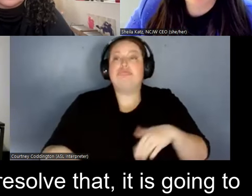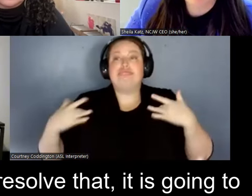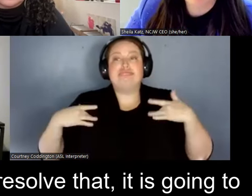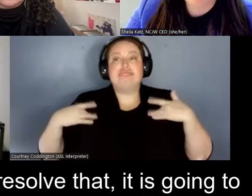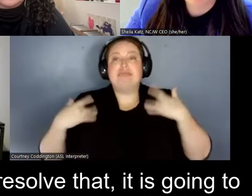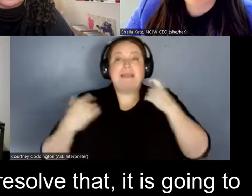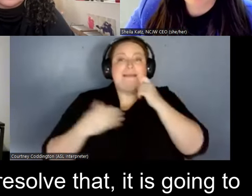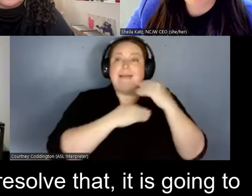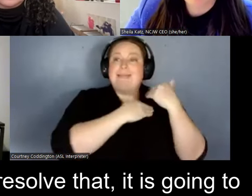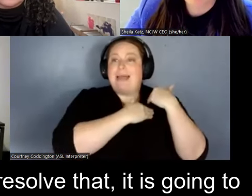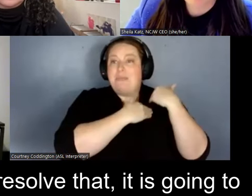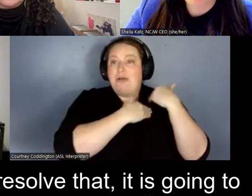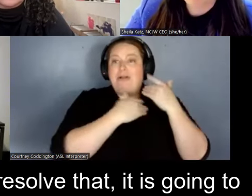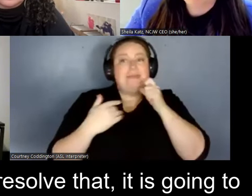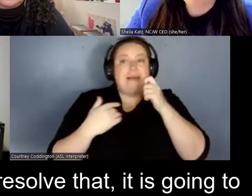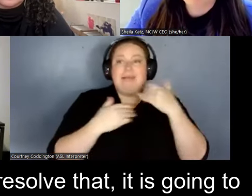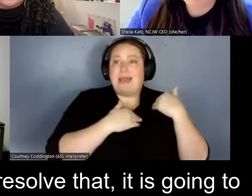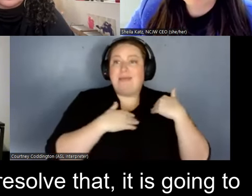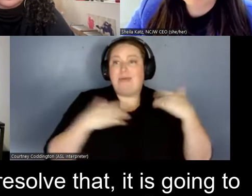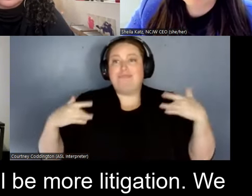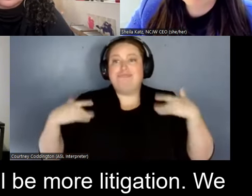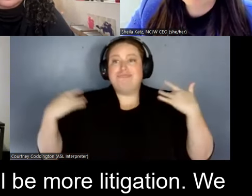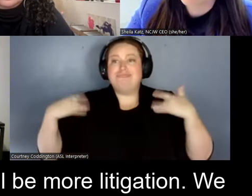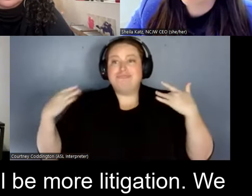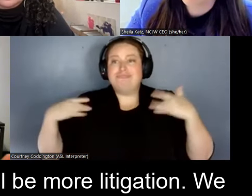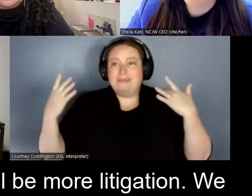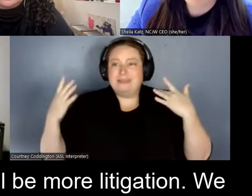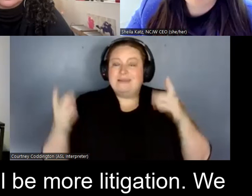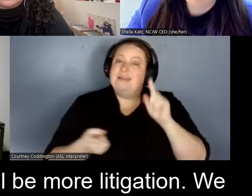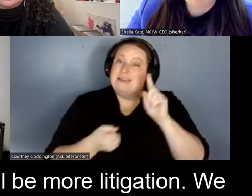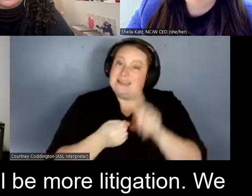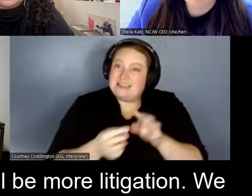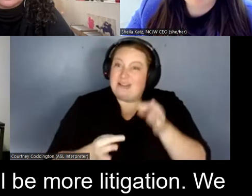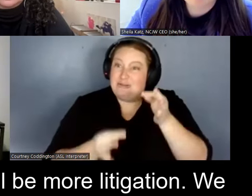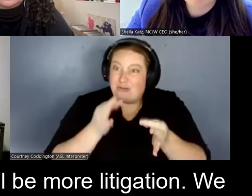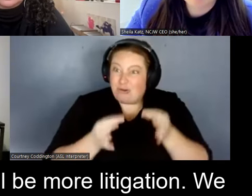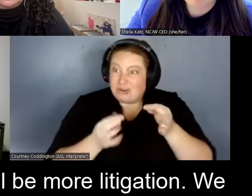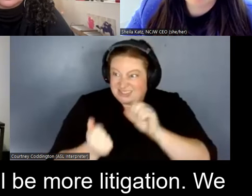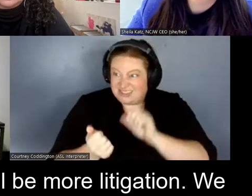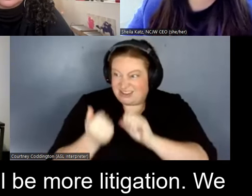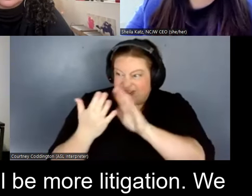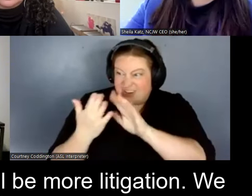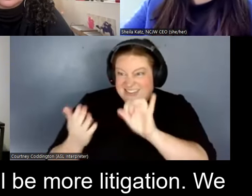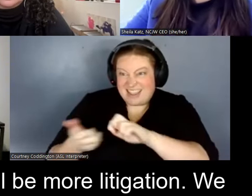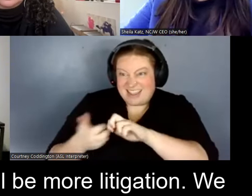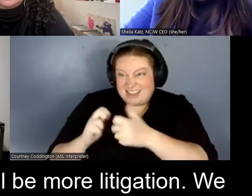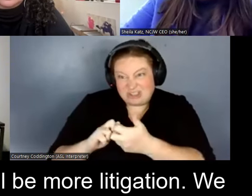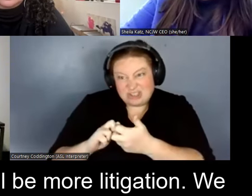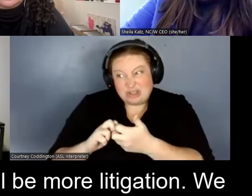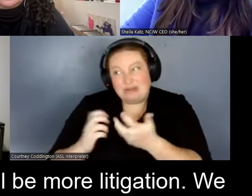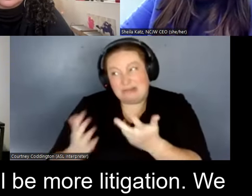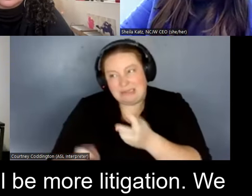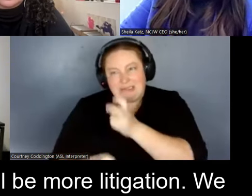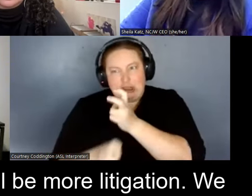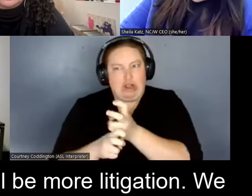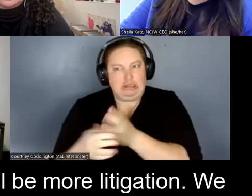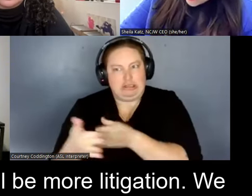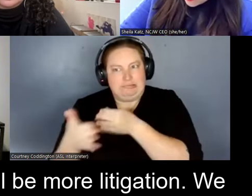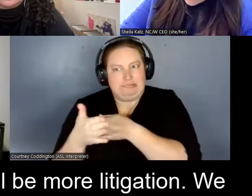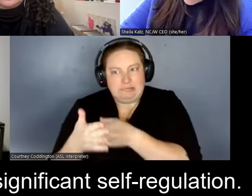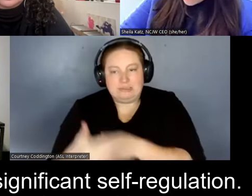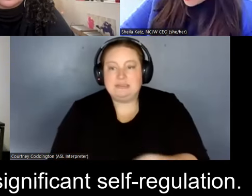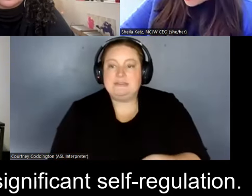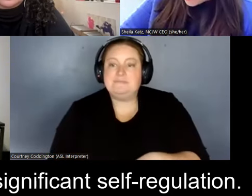that it's gonna be very difficult to have much more effective litigation, but there will be more litigation. We also appeal to the higher